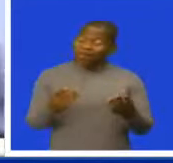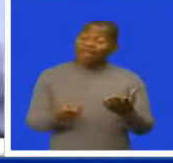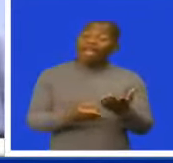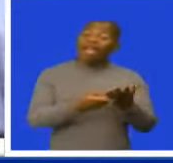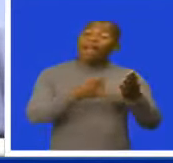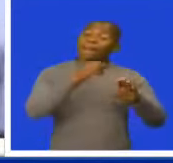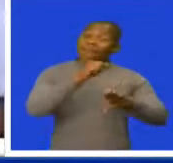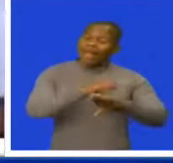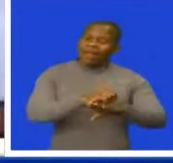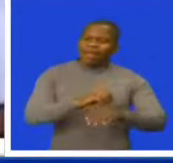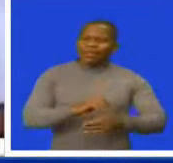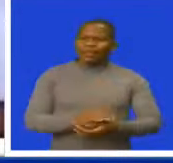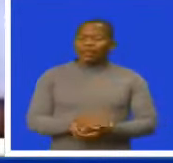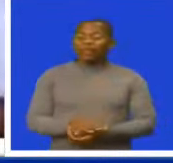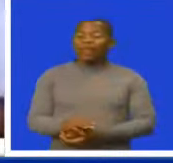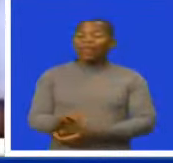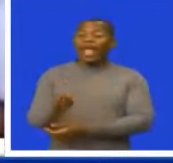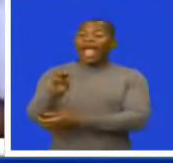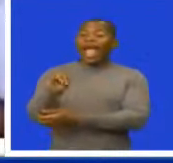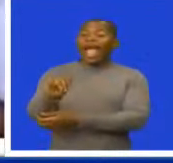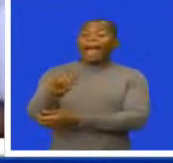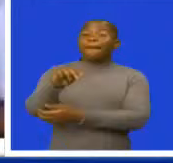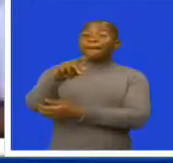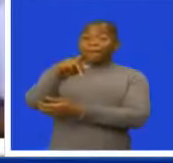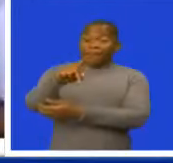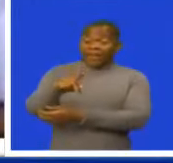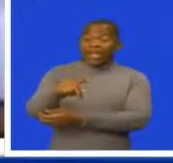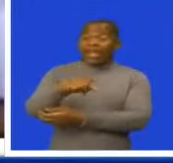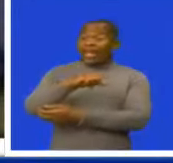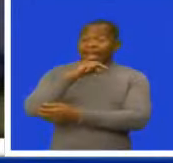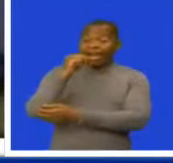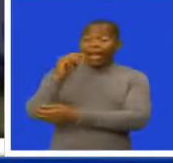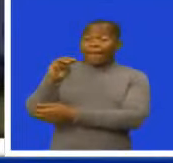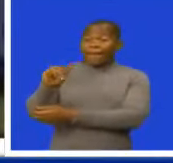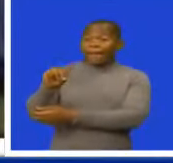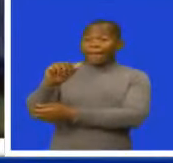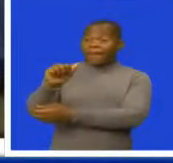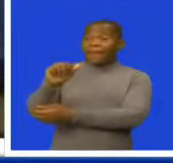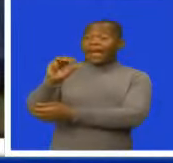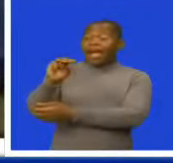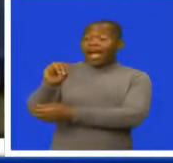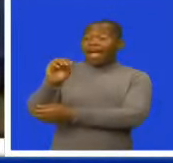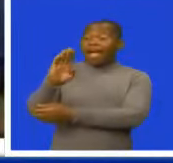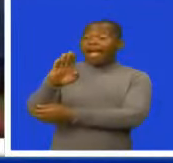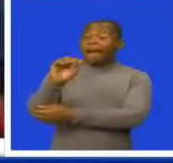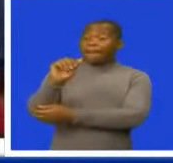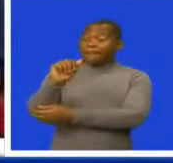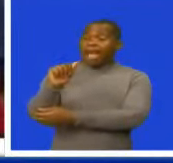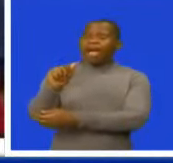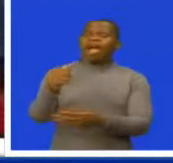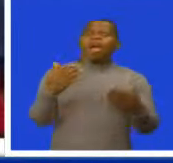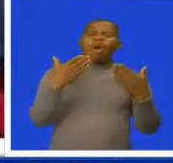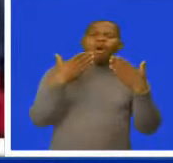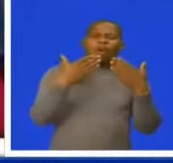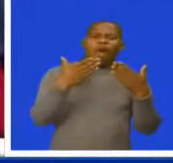landvunankulu kanye nenhlangano yakaNature ukuthi ligubhele lolu suku enkhundleni yalo. Siyabonga nje kakhulu lokuthi